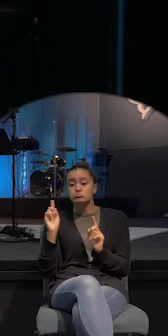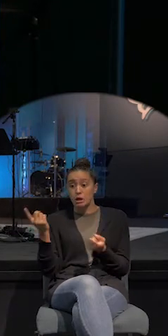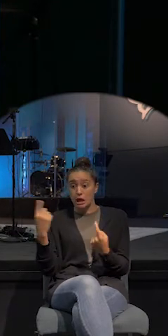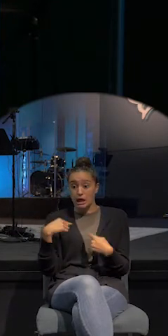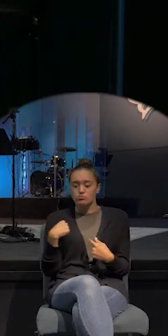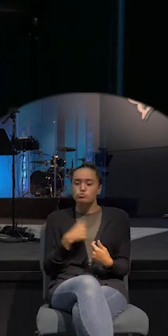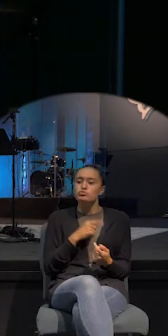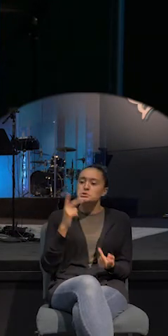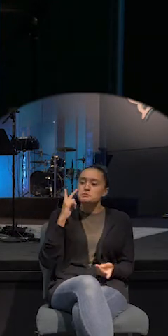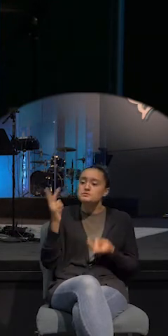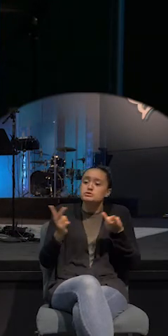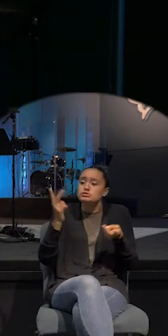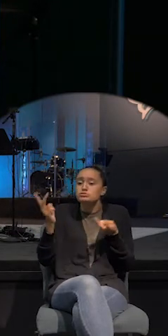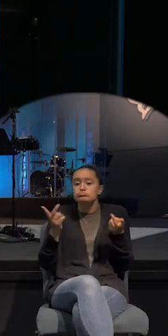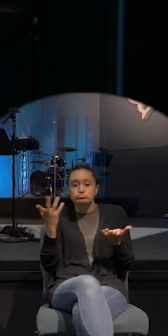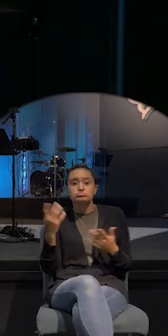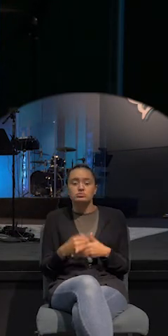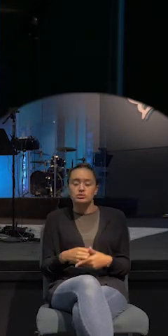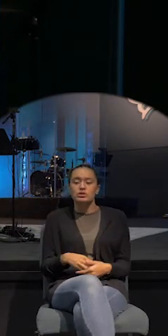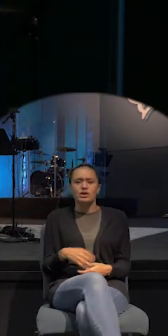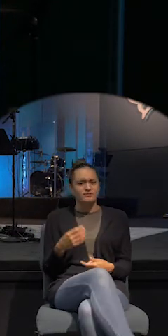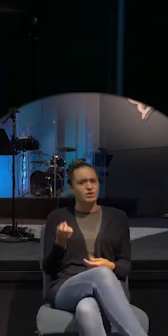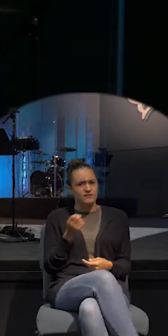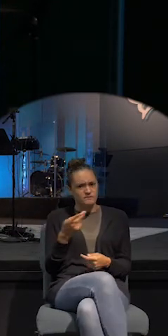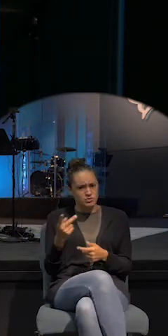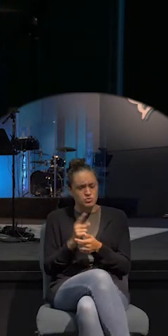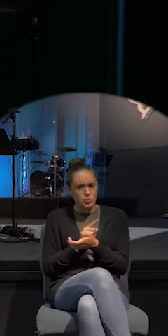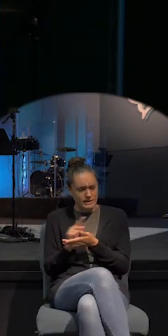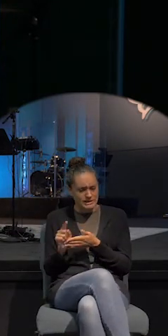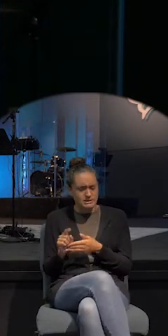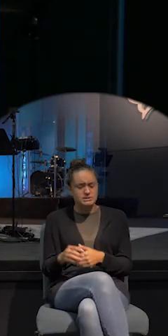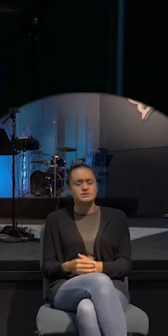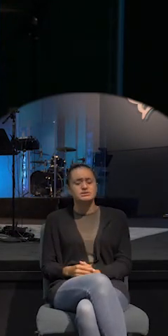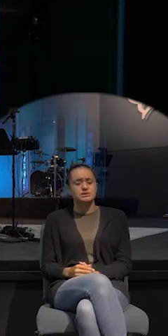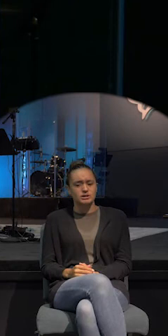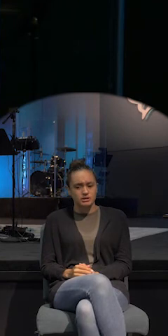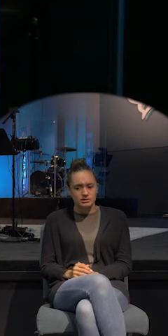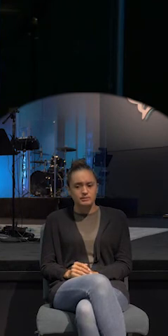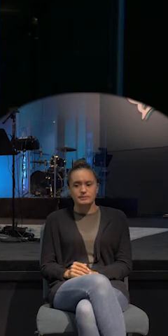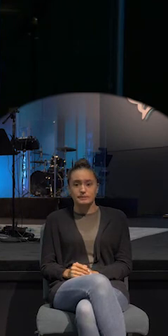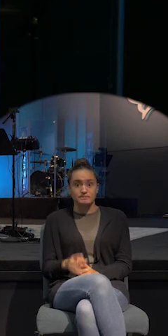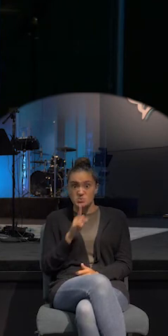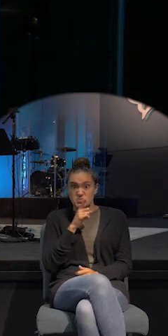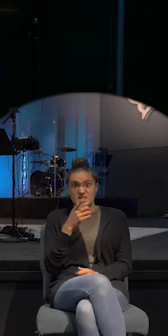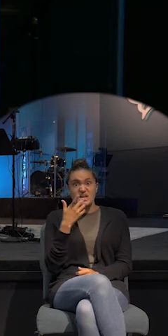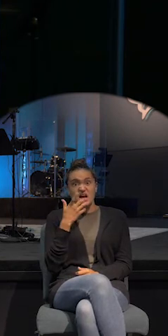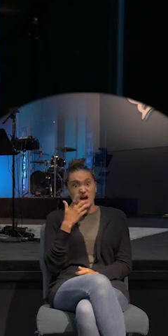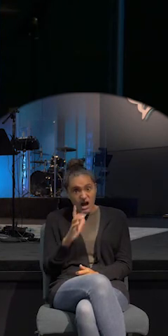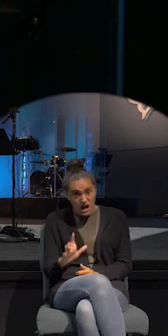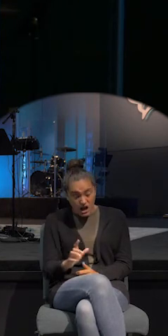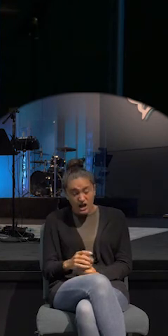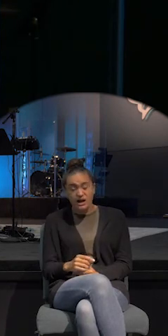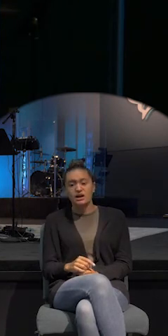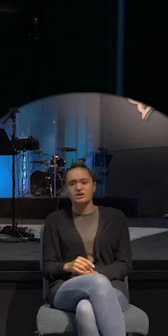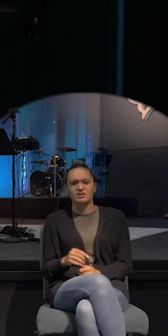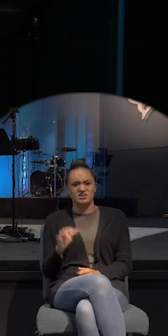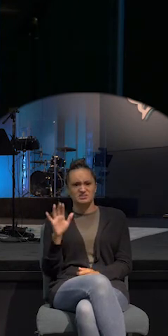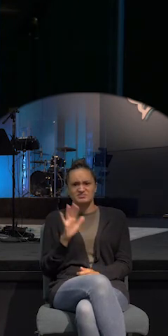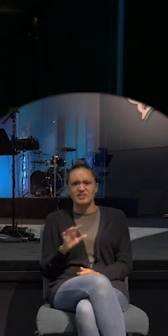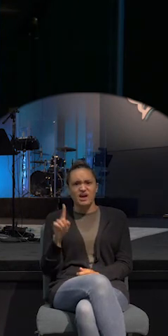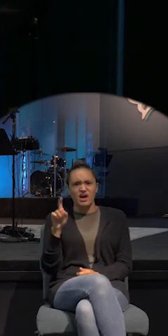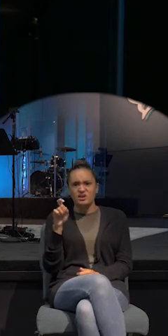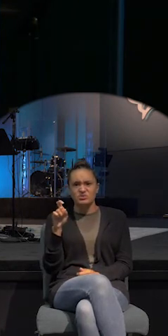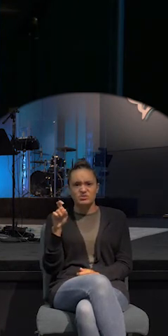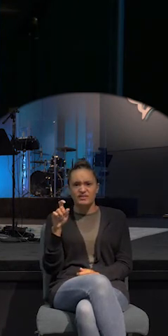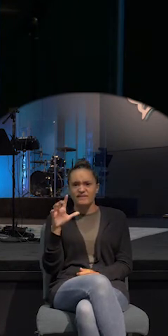them. And so after a few weeks, it was really hot. And about 150